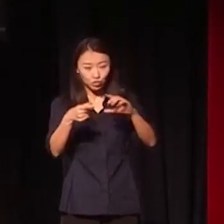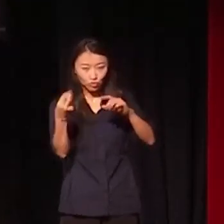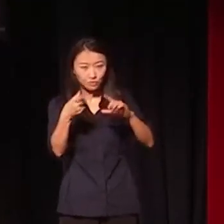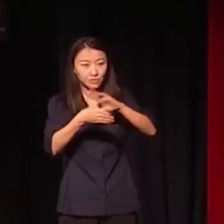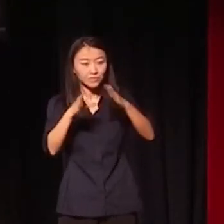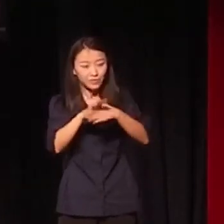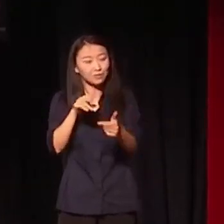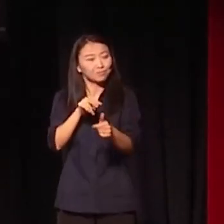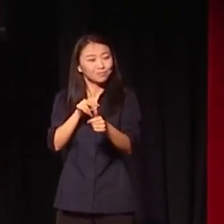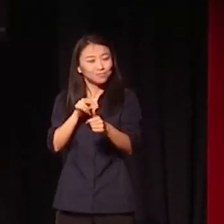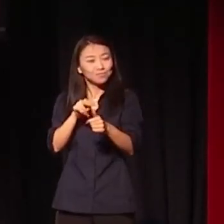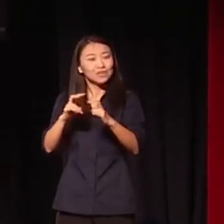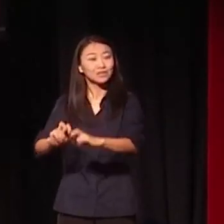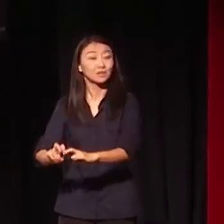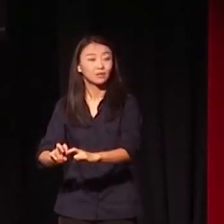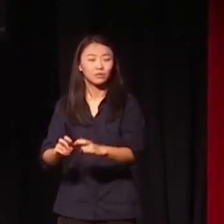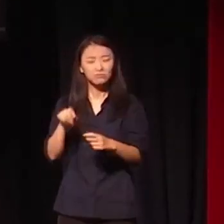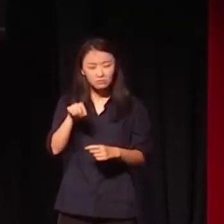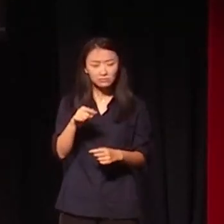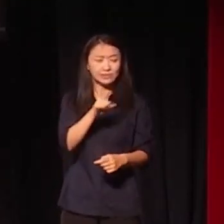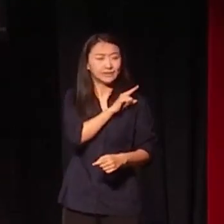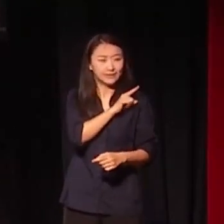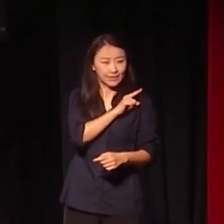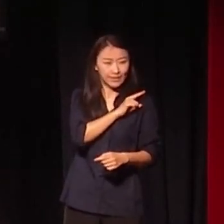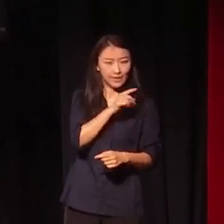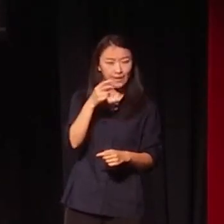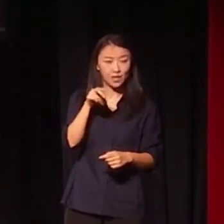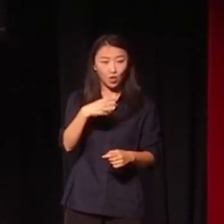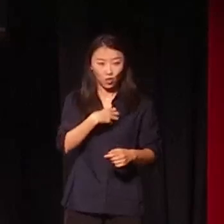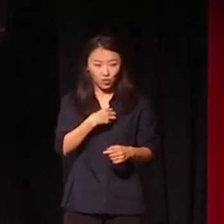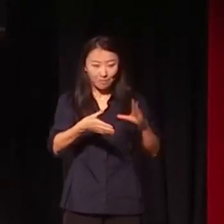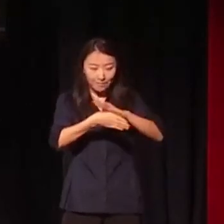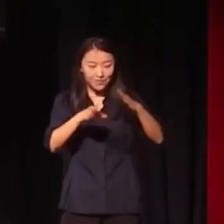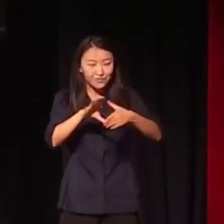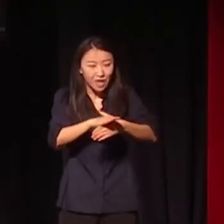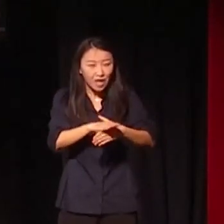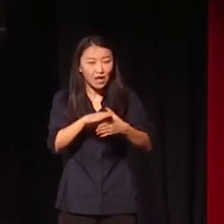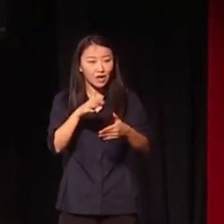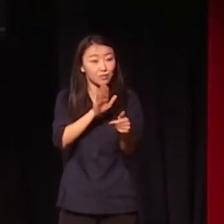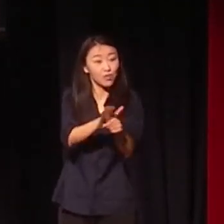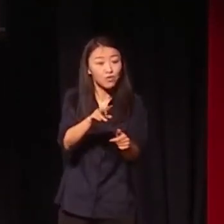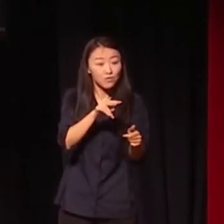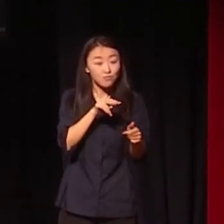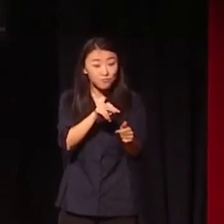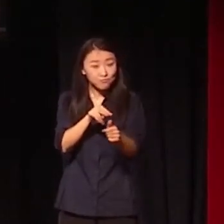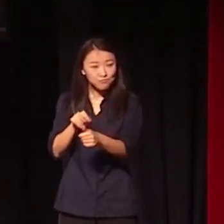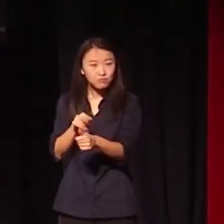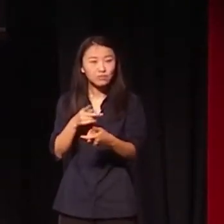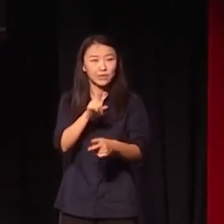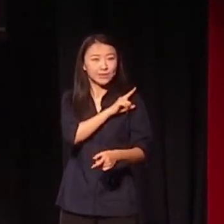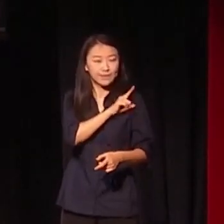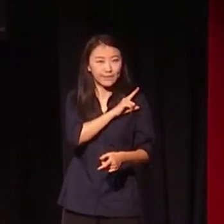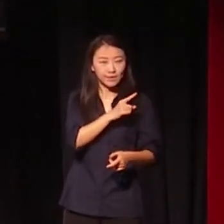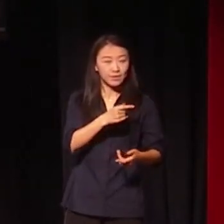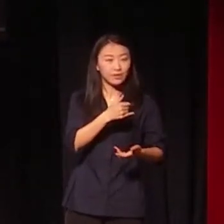I found myself referring to the term intercultural mediation a lot more over the last few years. I've always positioned myself as a sign